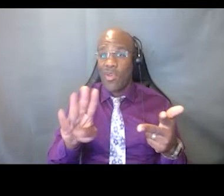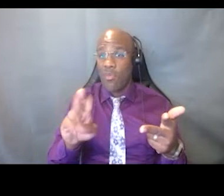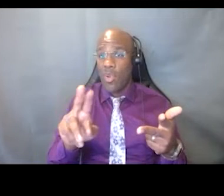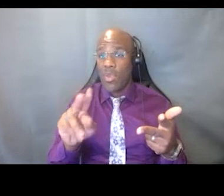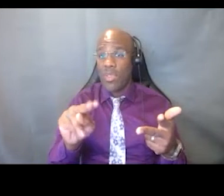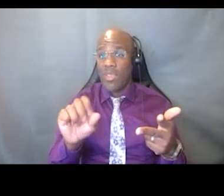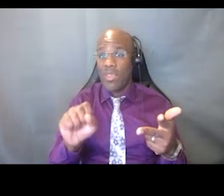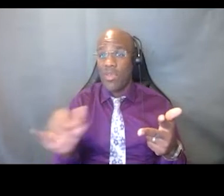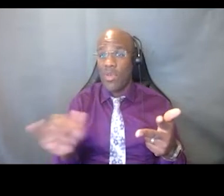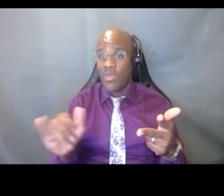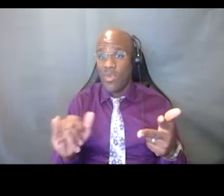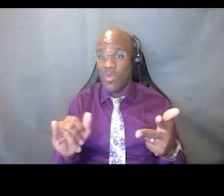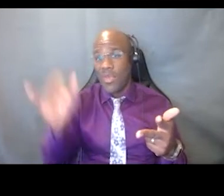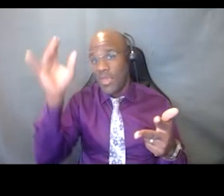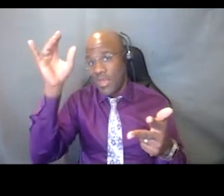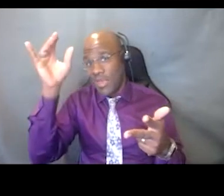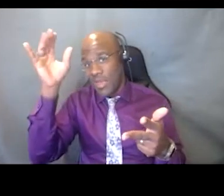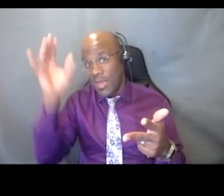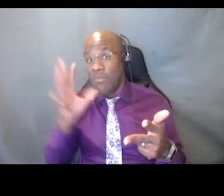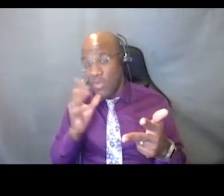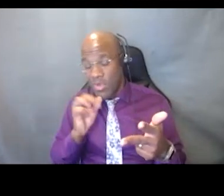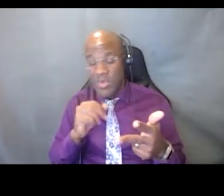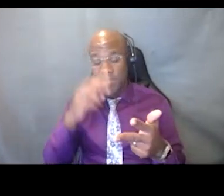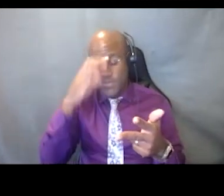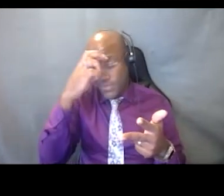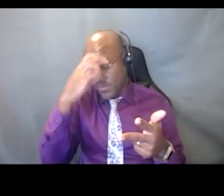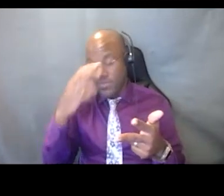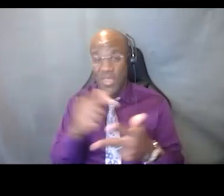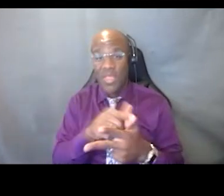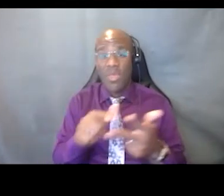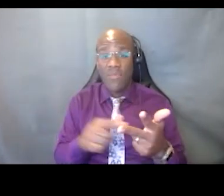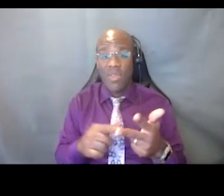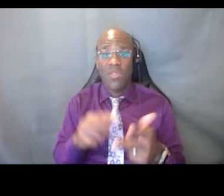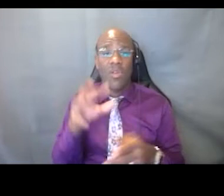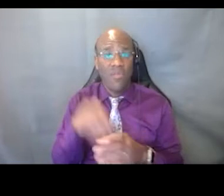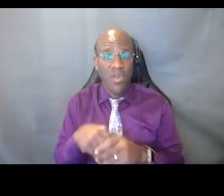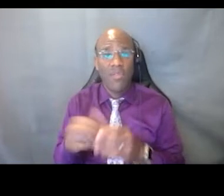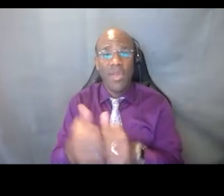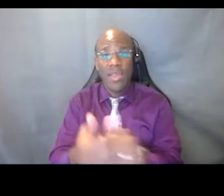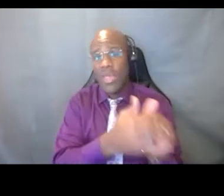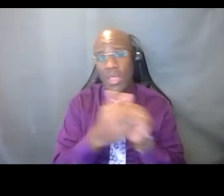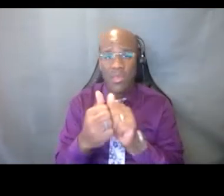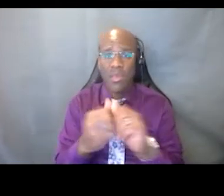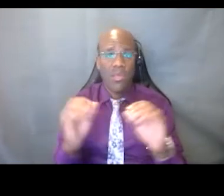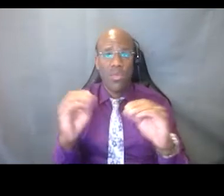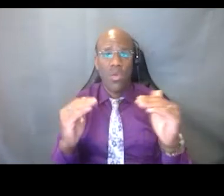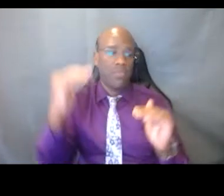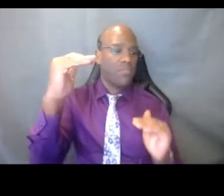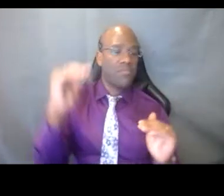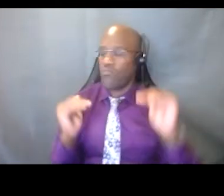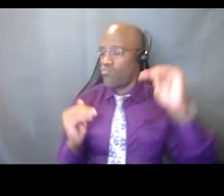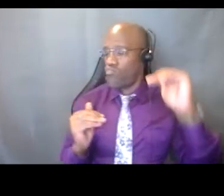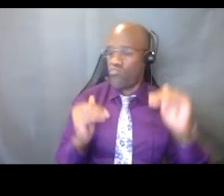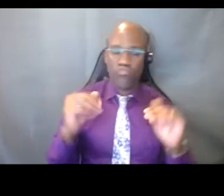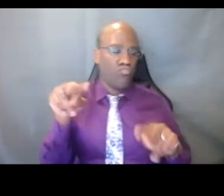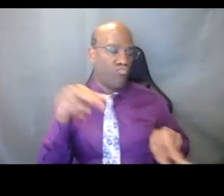idea that, we are in this together. There is no hierarchy. We are here to be able to support one another. And